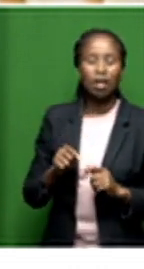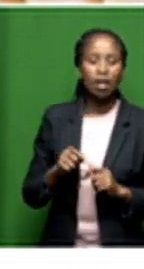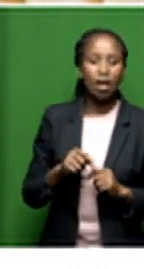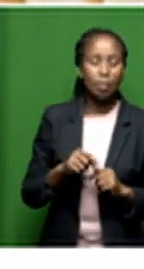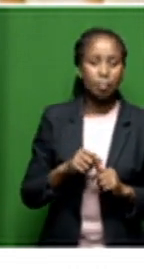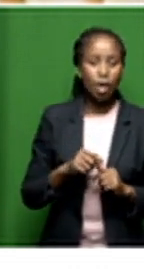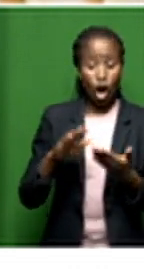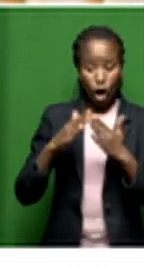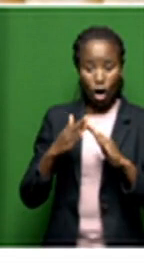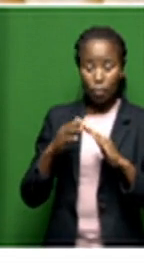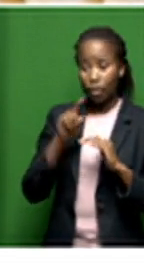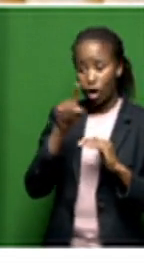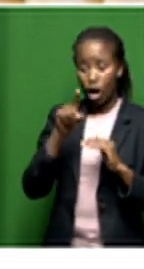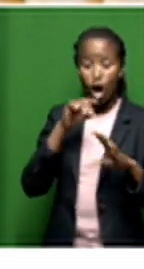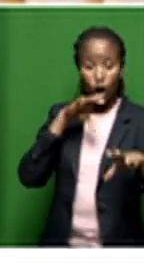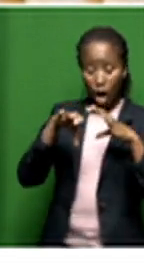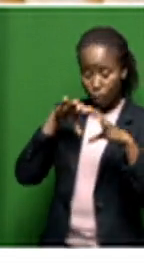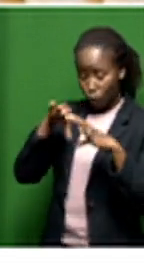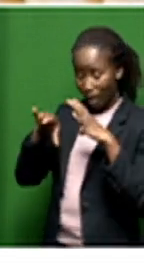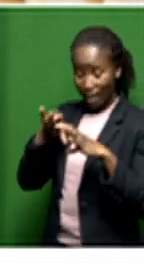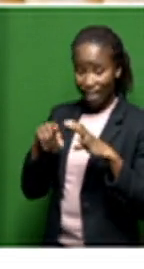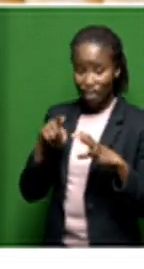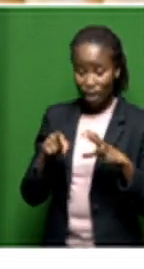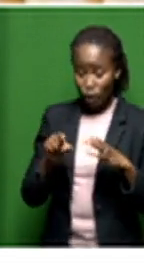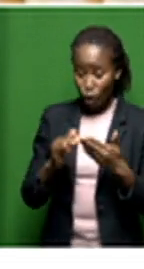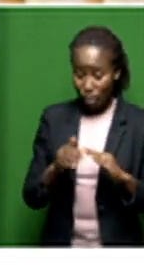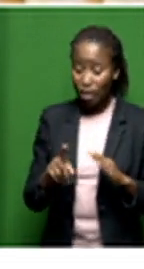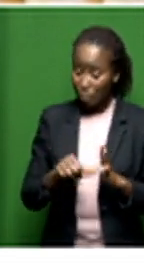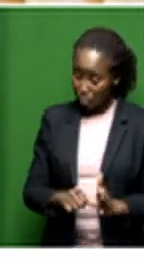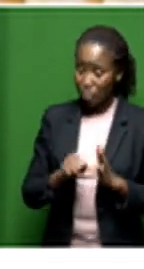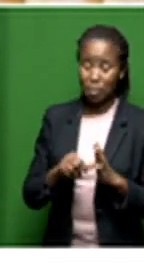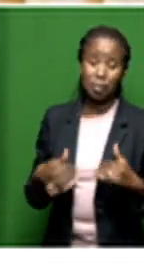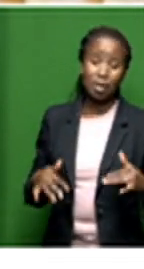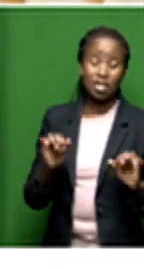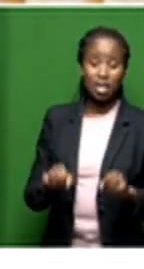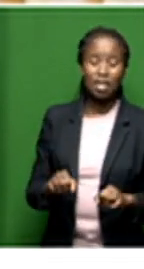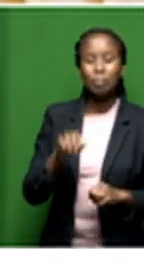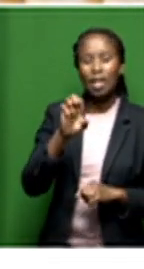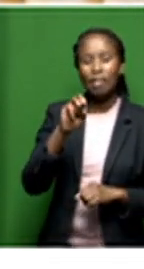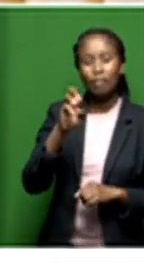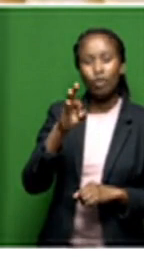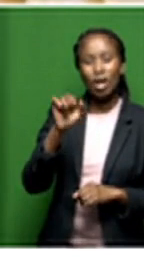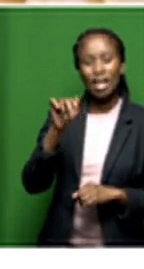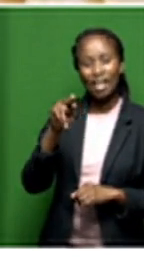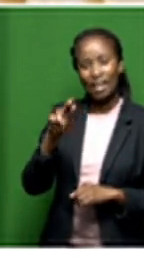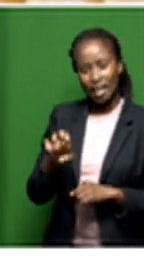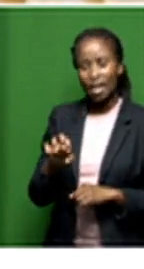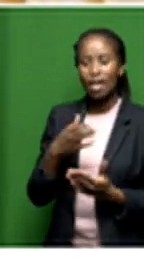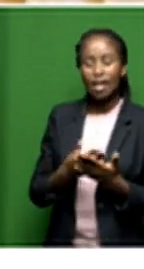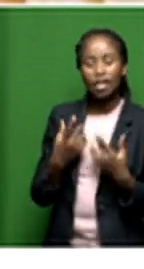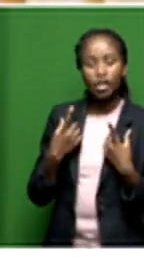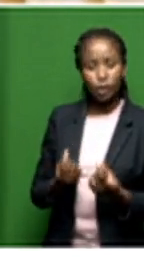the communication strategy and back to the communities is critical. So Emfuleni will do what it can within its